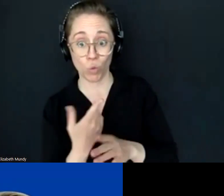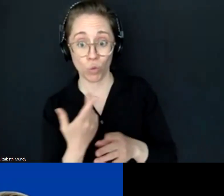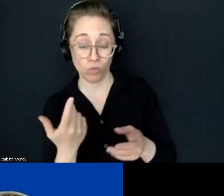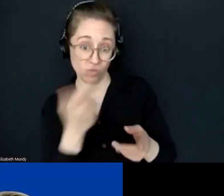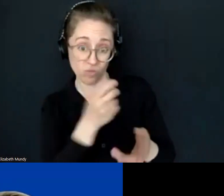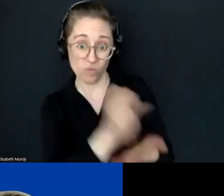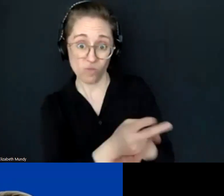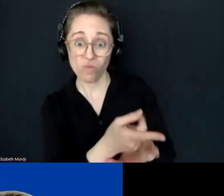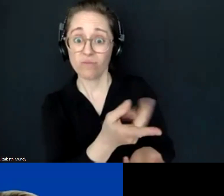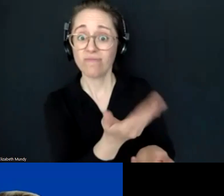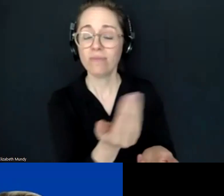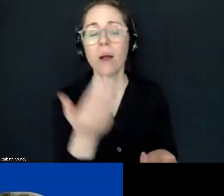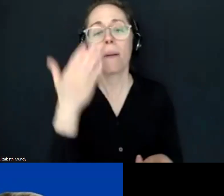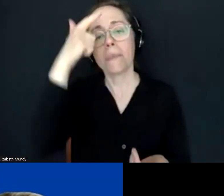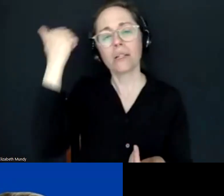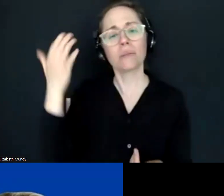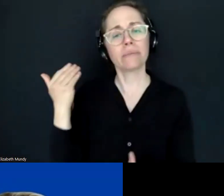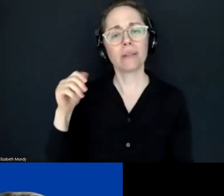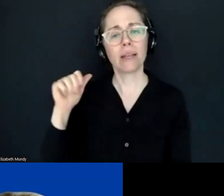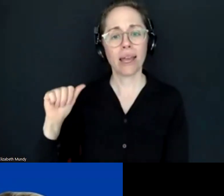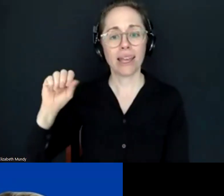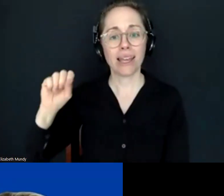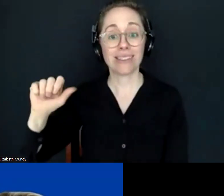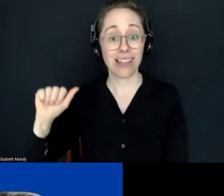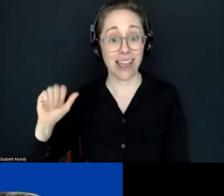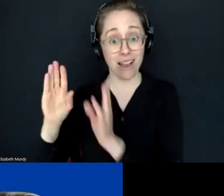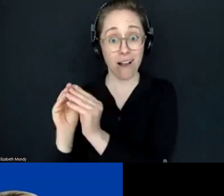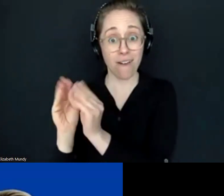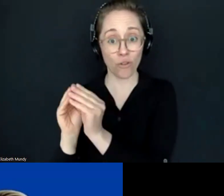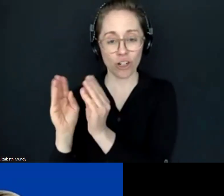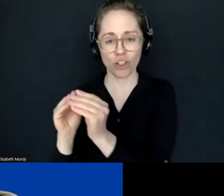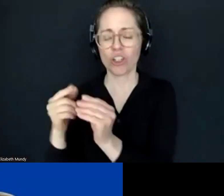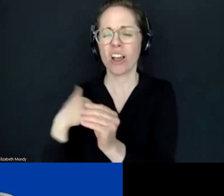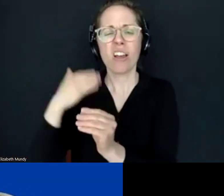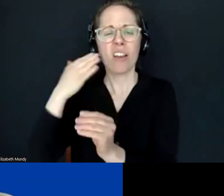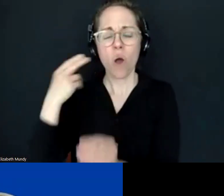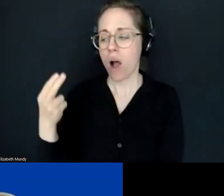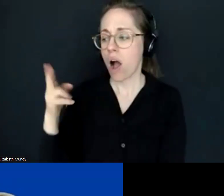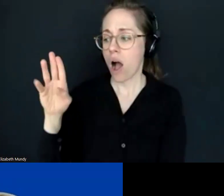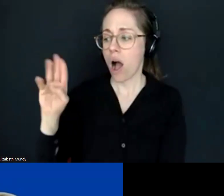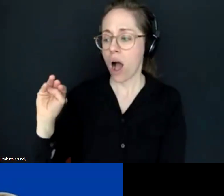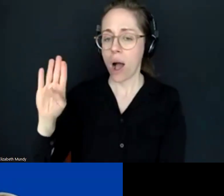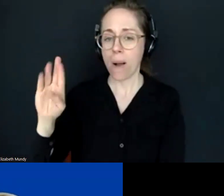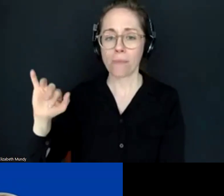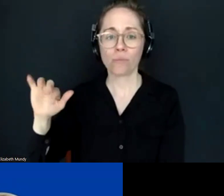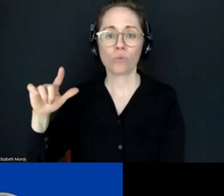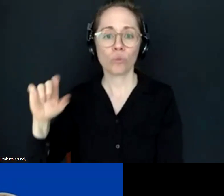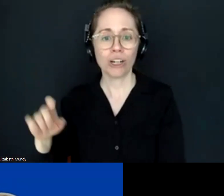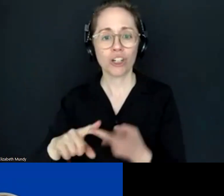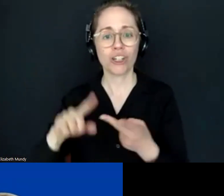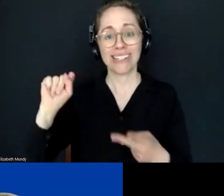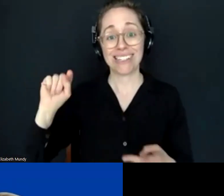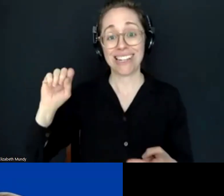ASA conference that were produced by Homebridge. I know TSF has done a ton of work in this space too. So